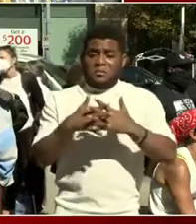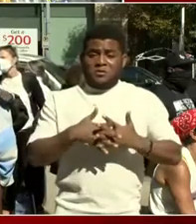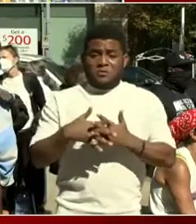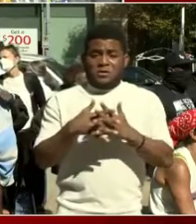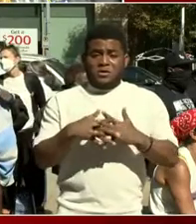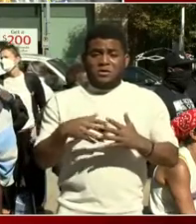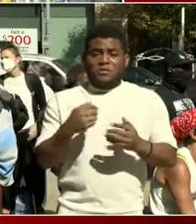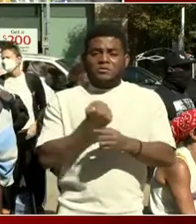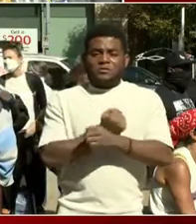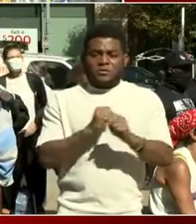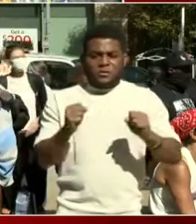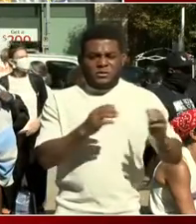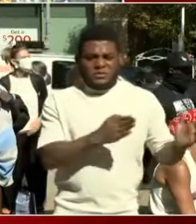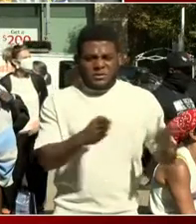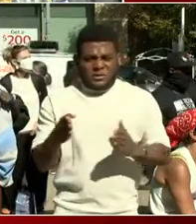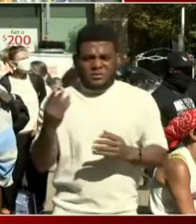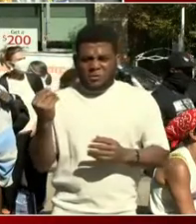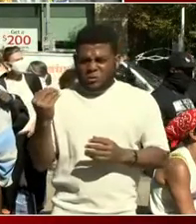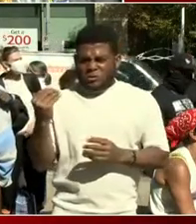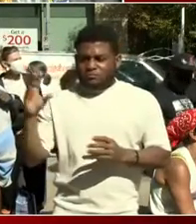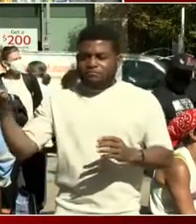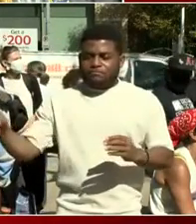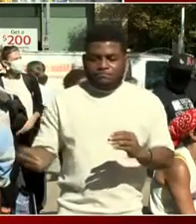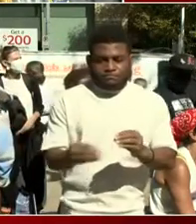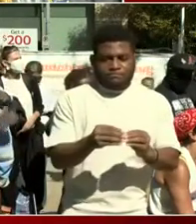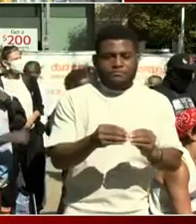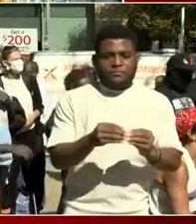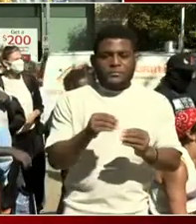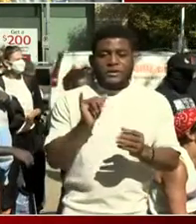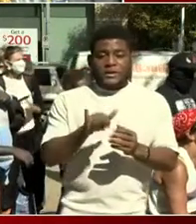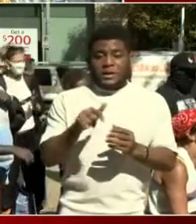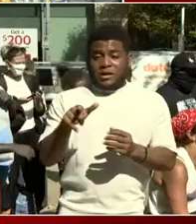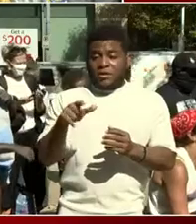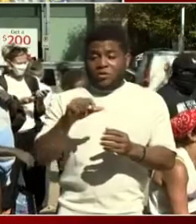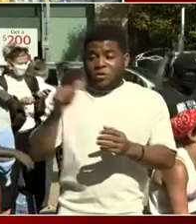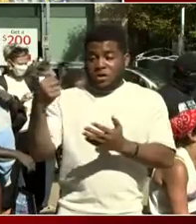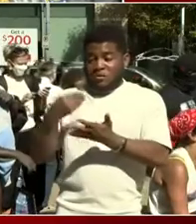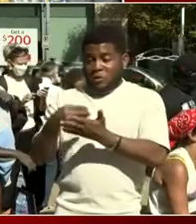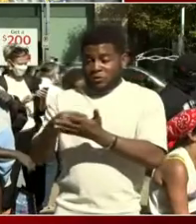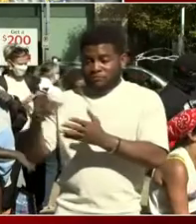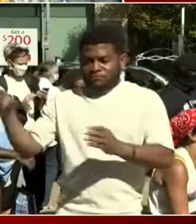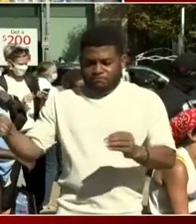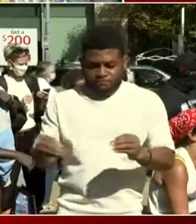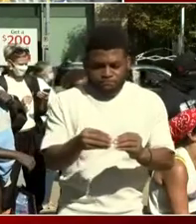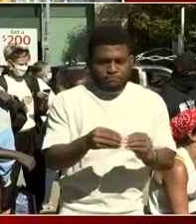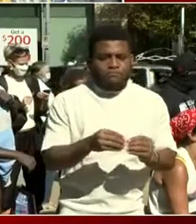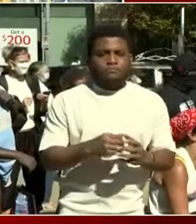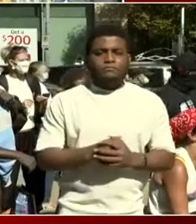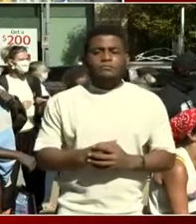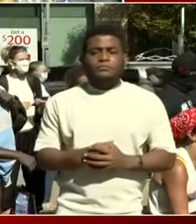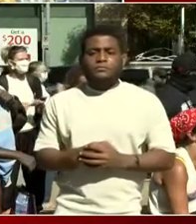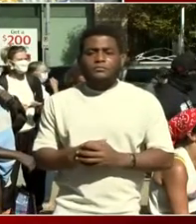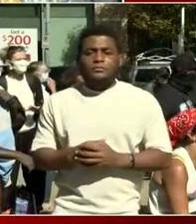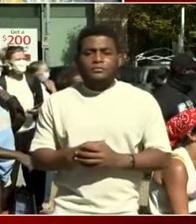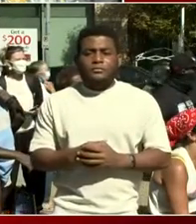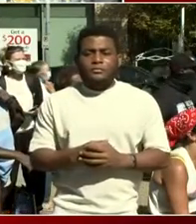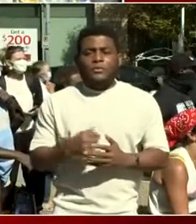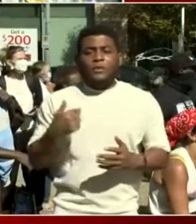other local dollars. We have been very pleased with our Pathways program and